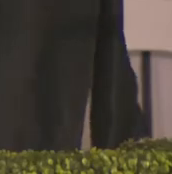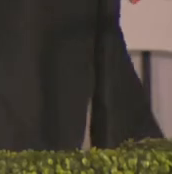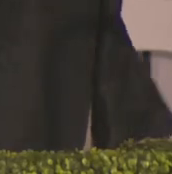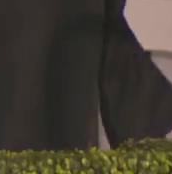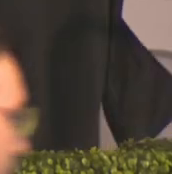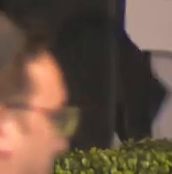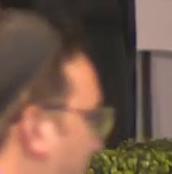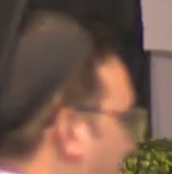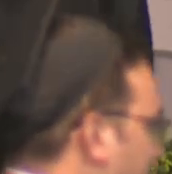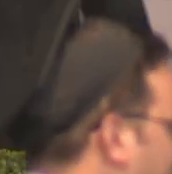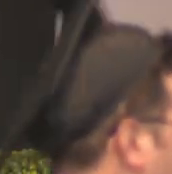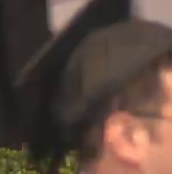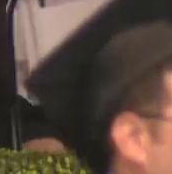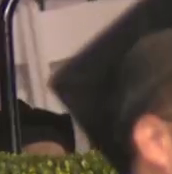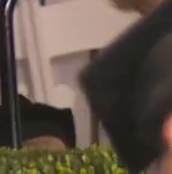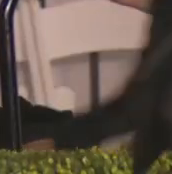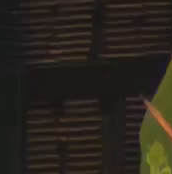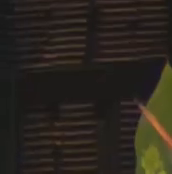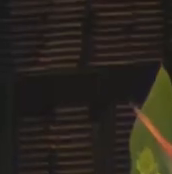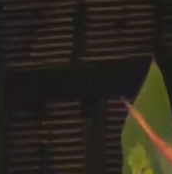Amanda Michelle Padilla.